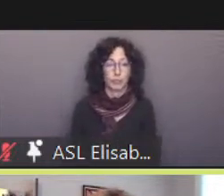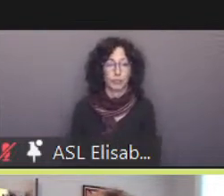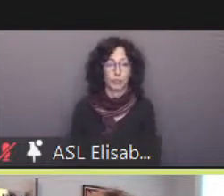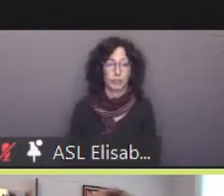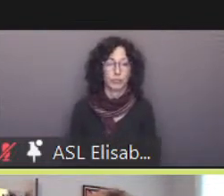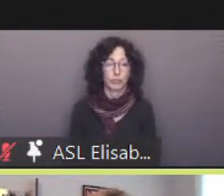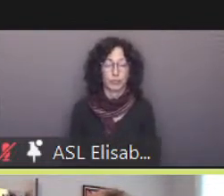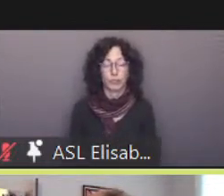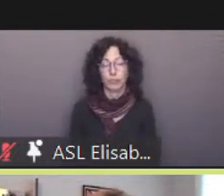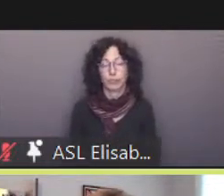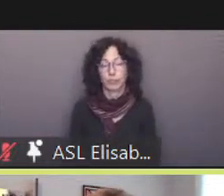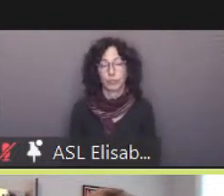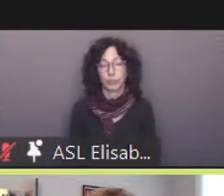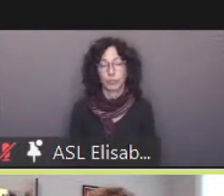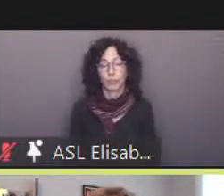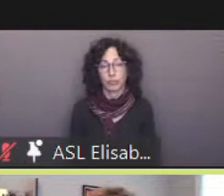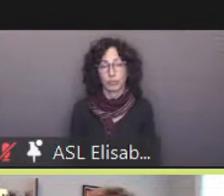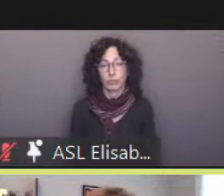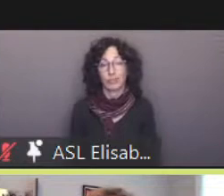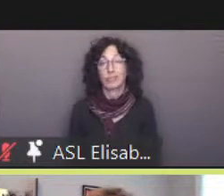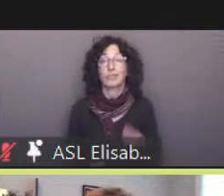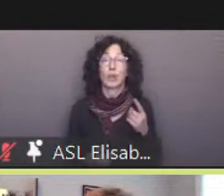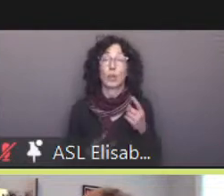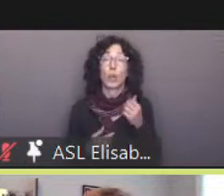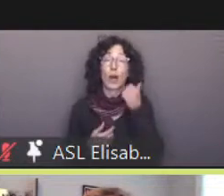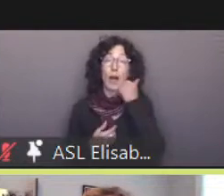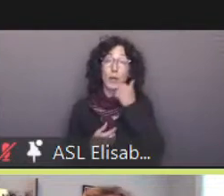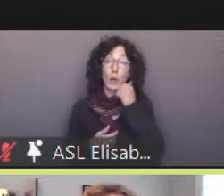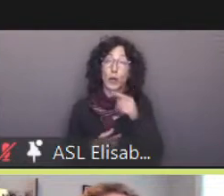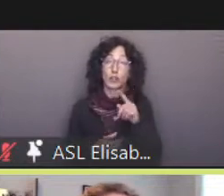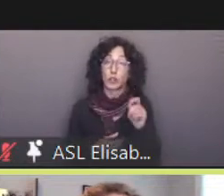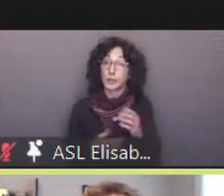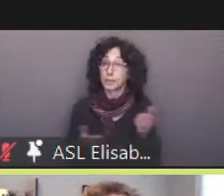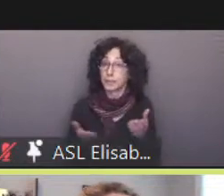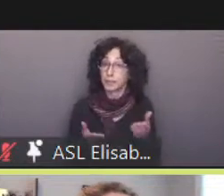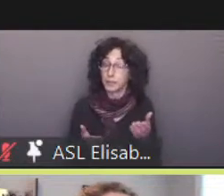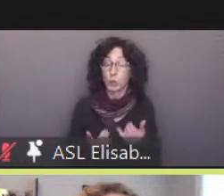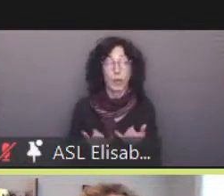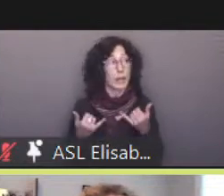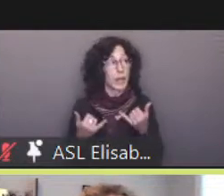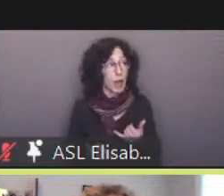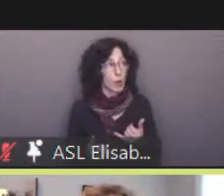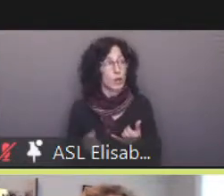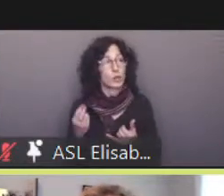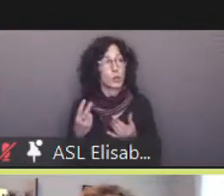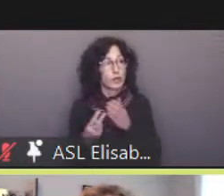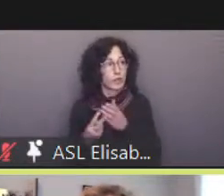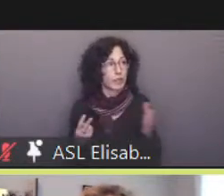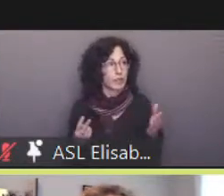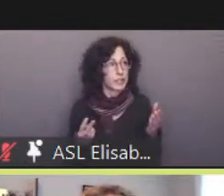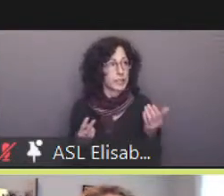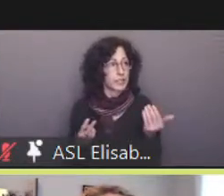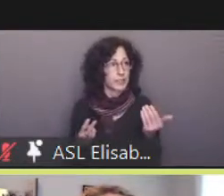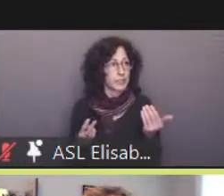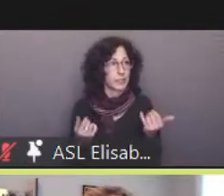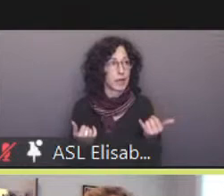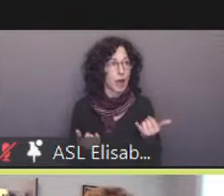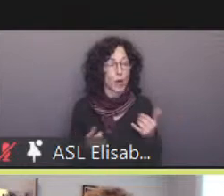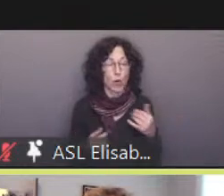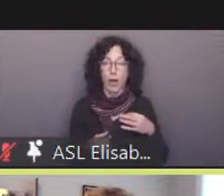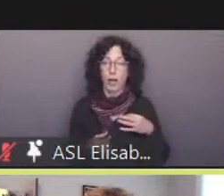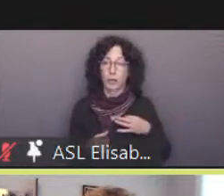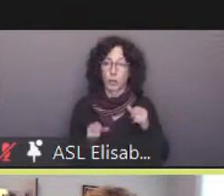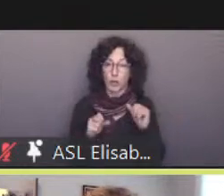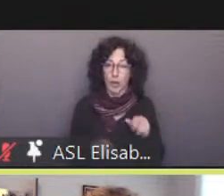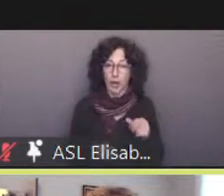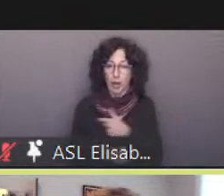So one of the most common questions is, now that 12 to 15-year-olds are eligible for vaccination, where can they